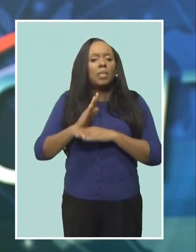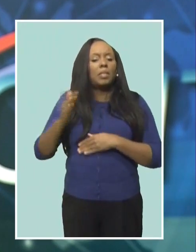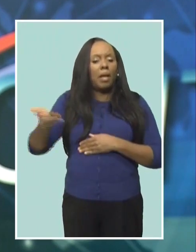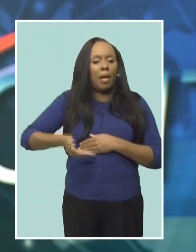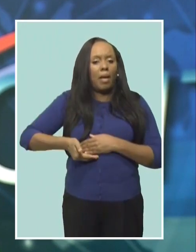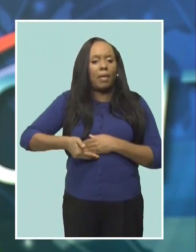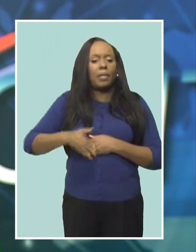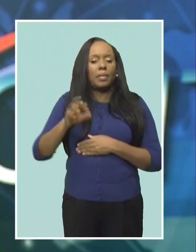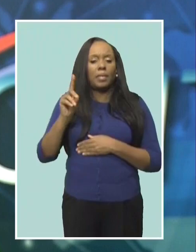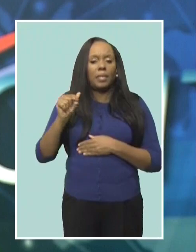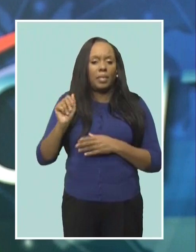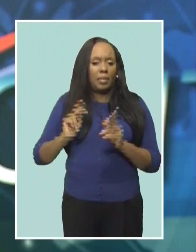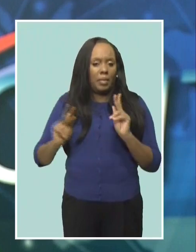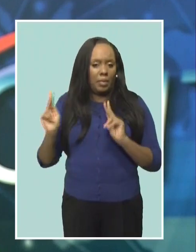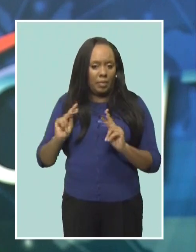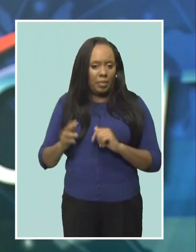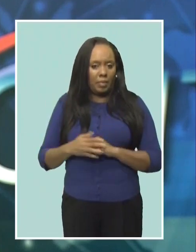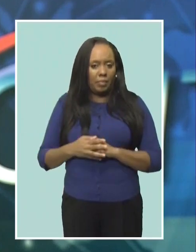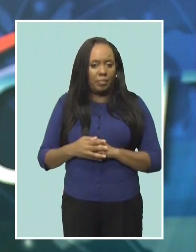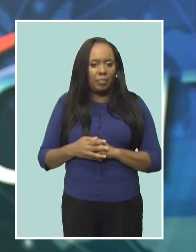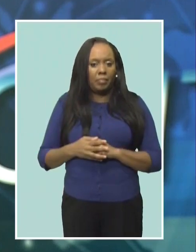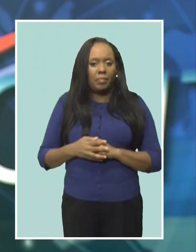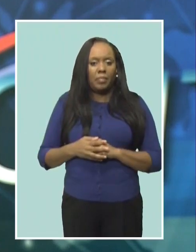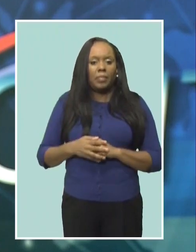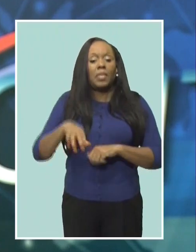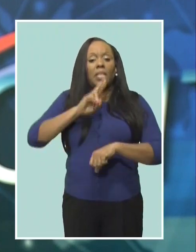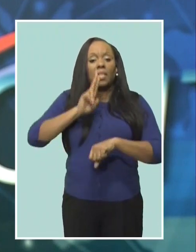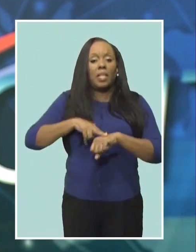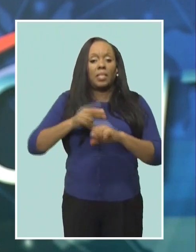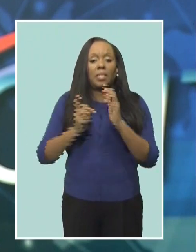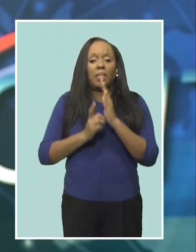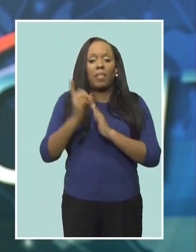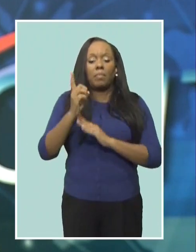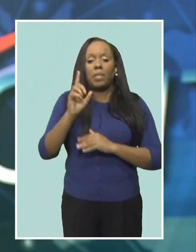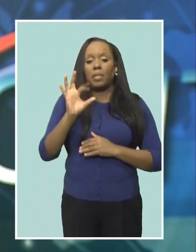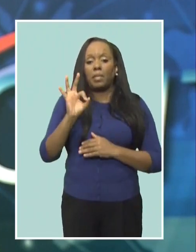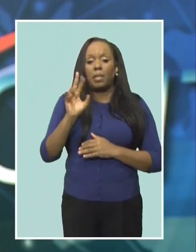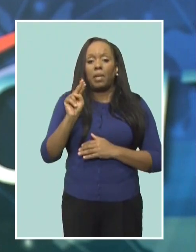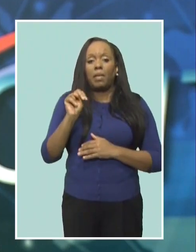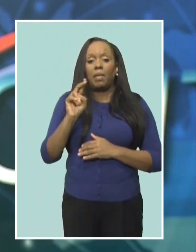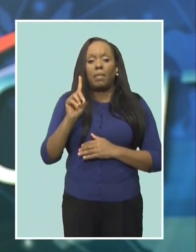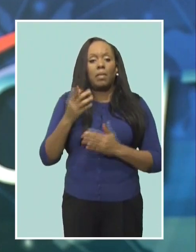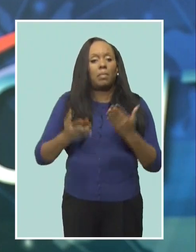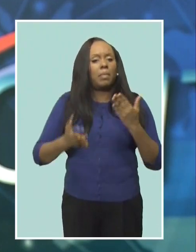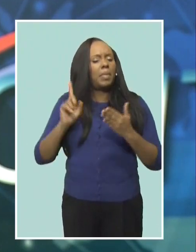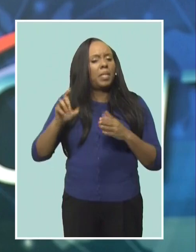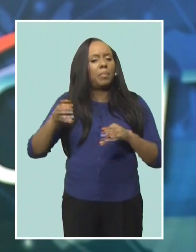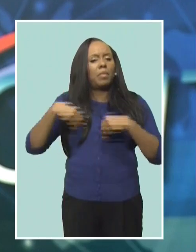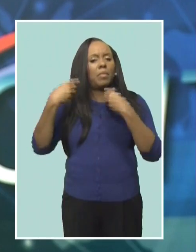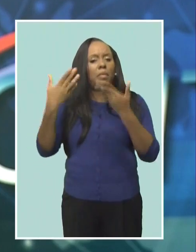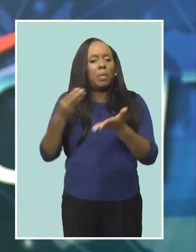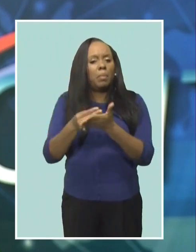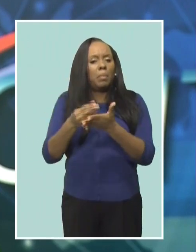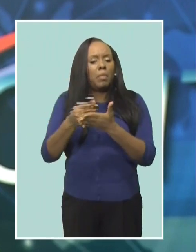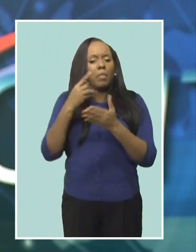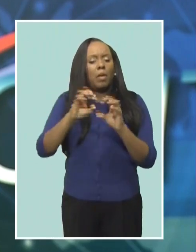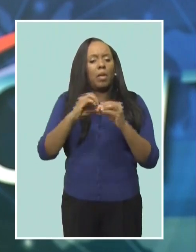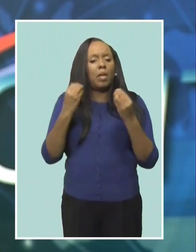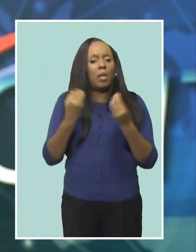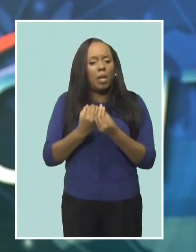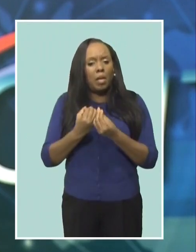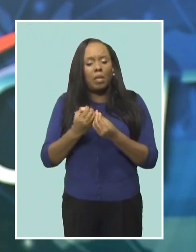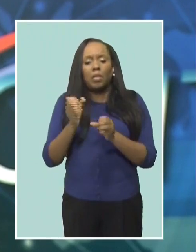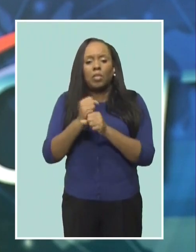disabled people. Senator Worrell says the National Development Fund may need to consider providing grants for organizations to make